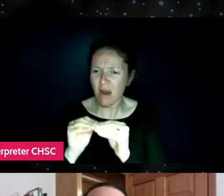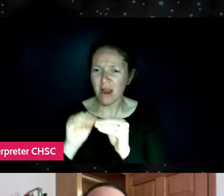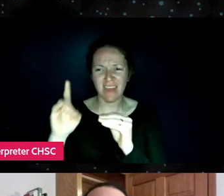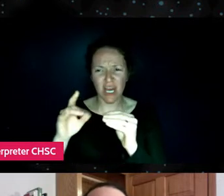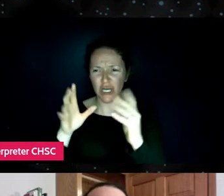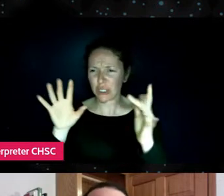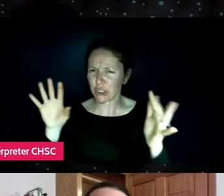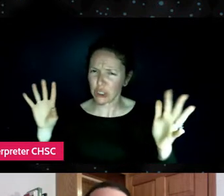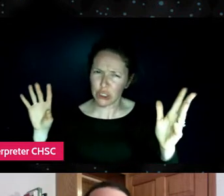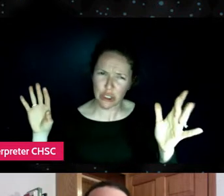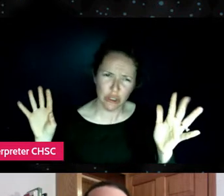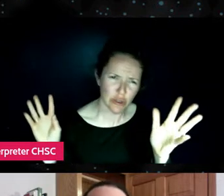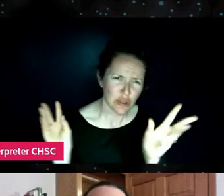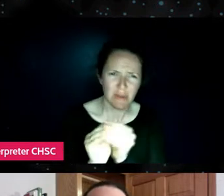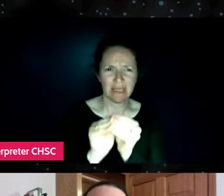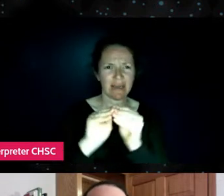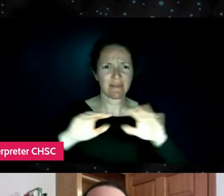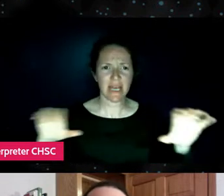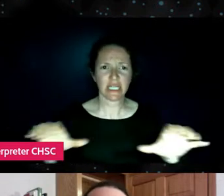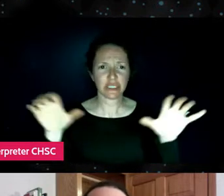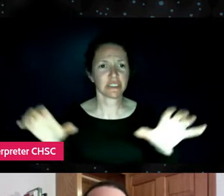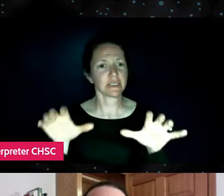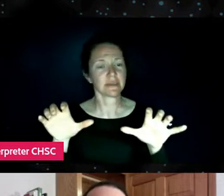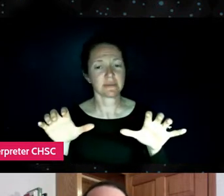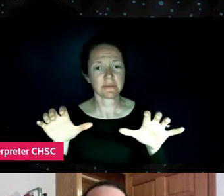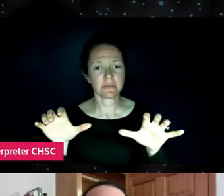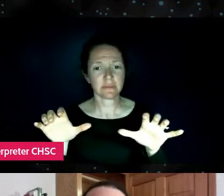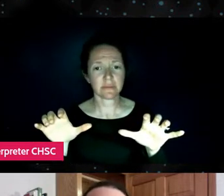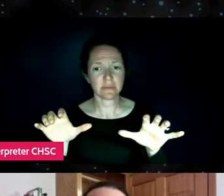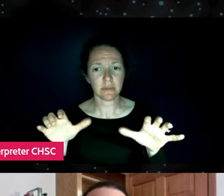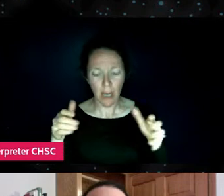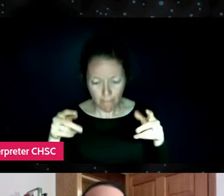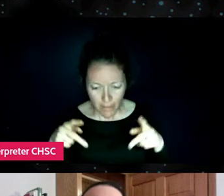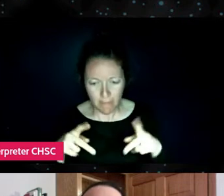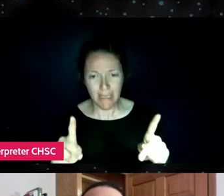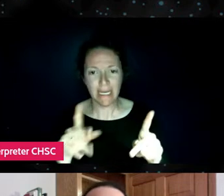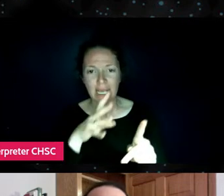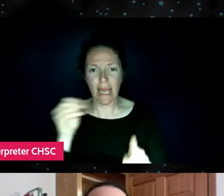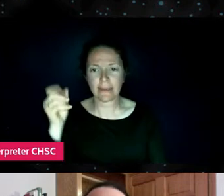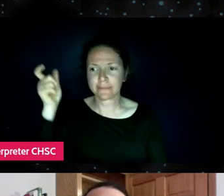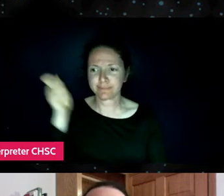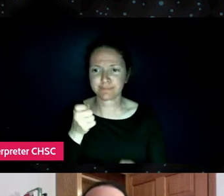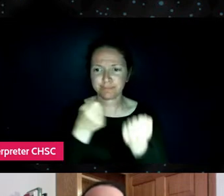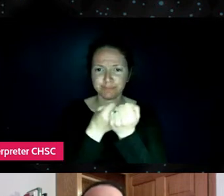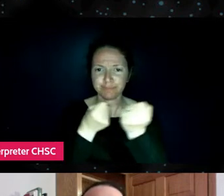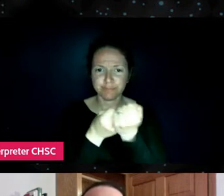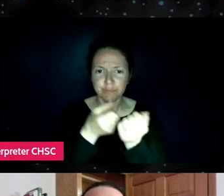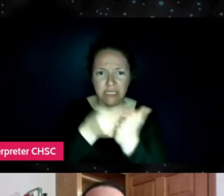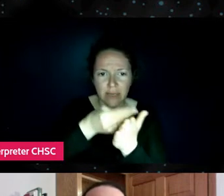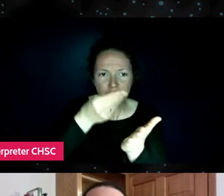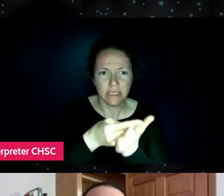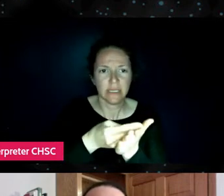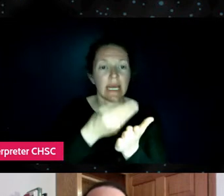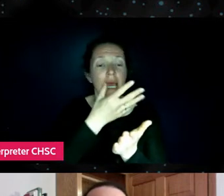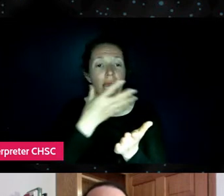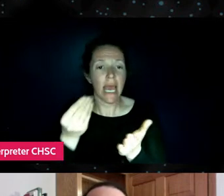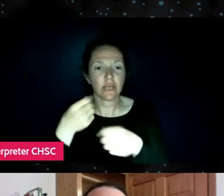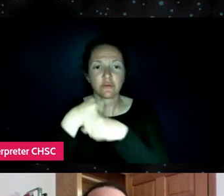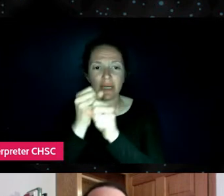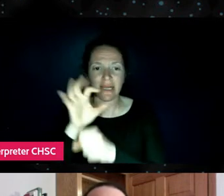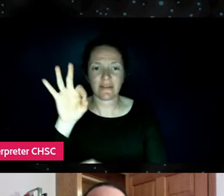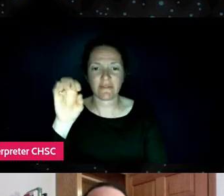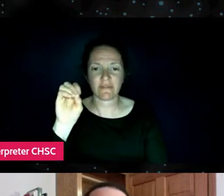cumulative actions, permitting and subsidizing and creating these fossil